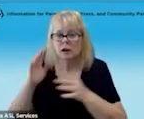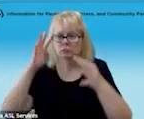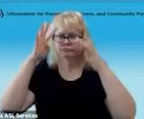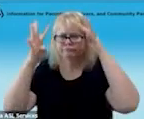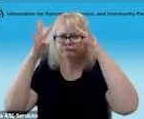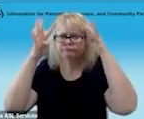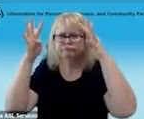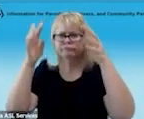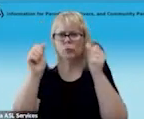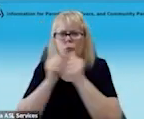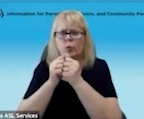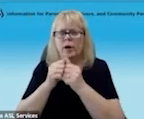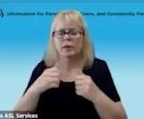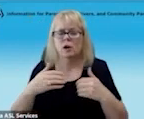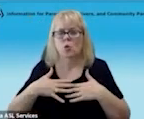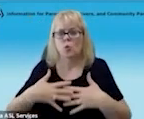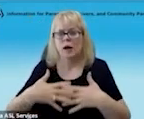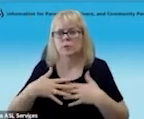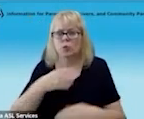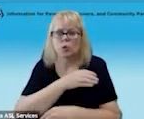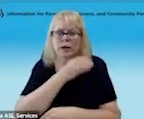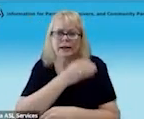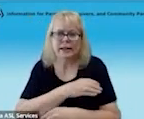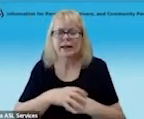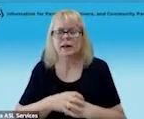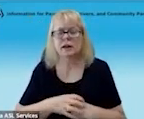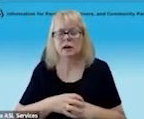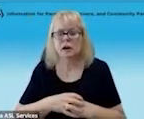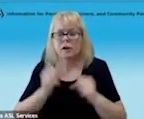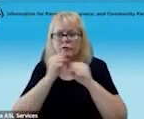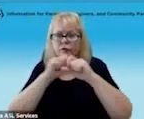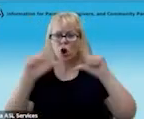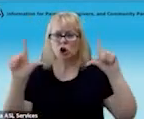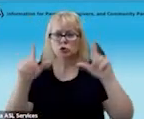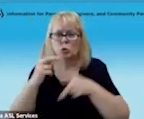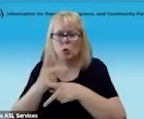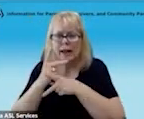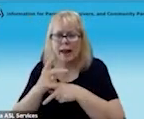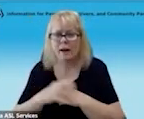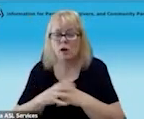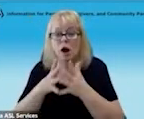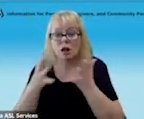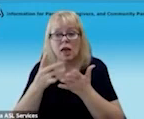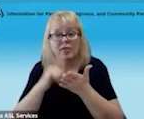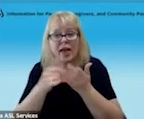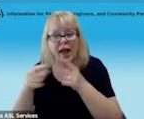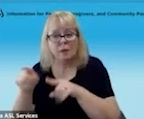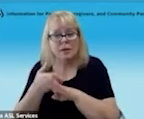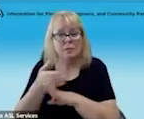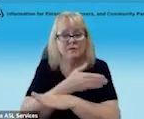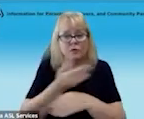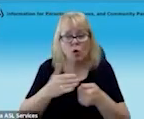adjustments. And we started with lots and lots of meetings with tribal leaders, city, state planning. We got creative